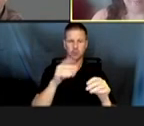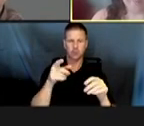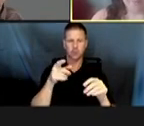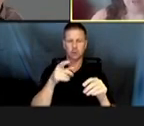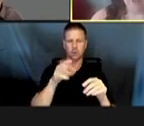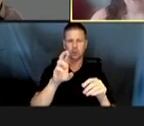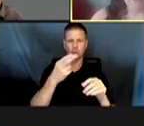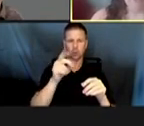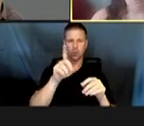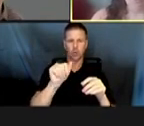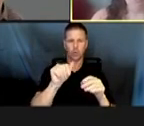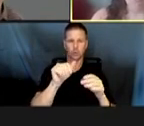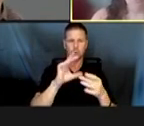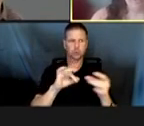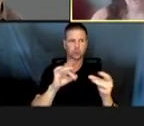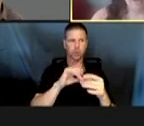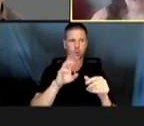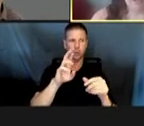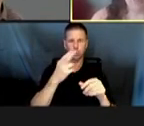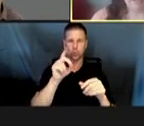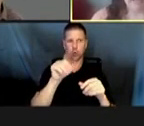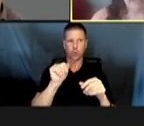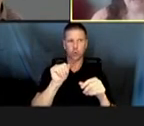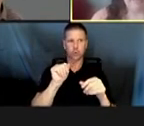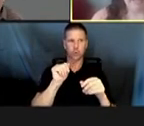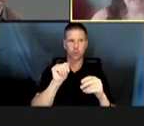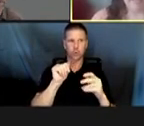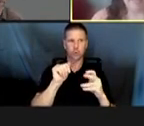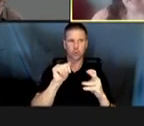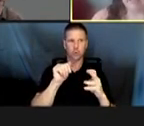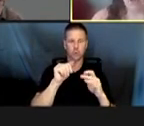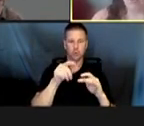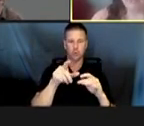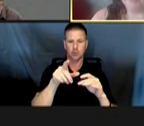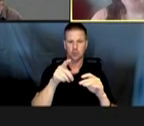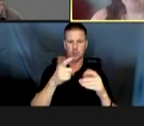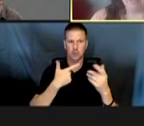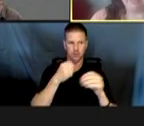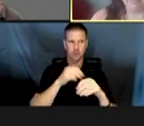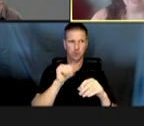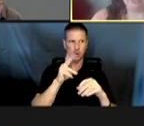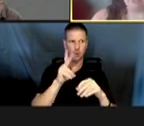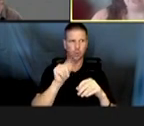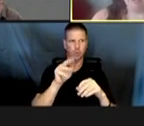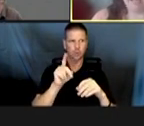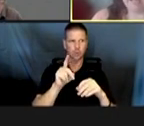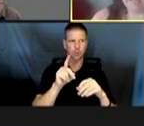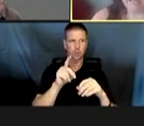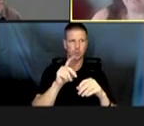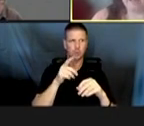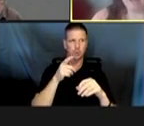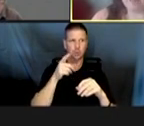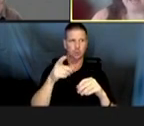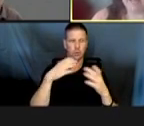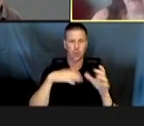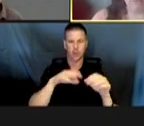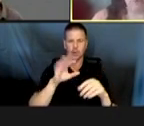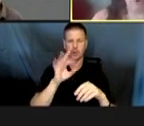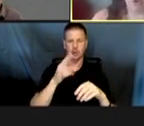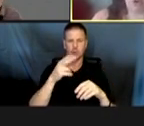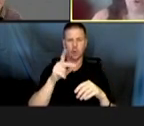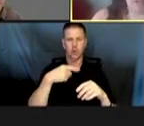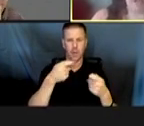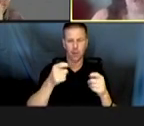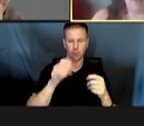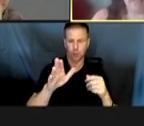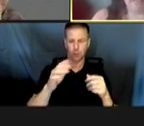story. So Rhoda was a tenant in Oakland, and she was a client at FHP. I handled her